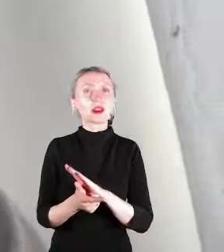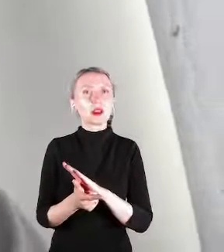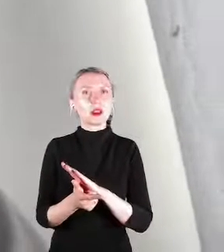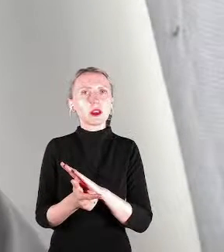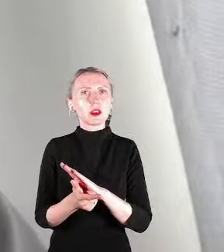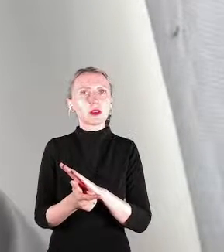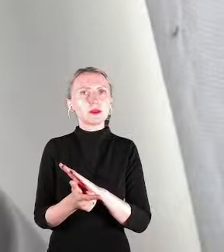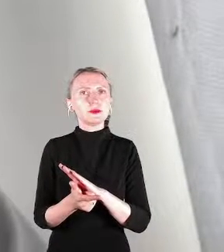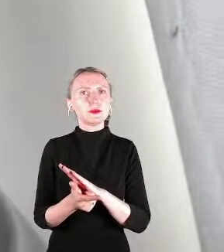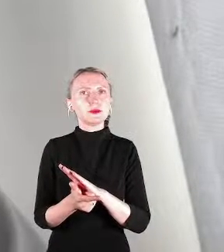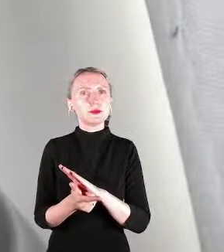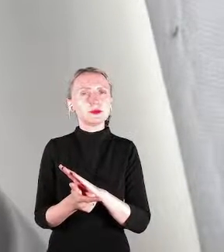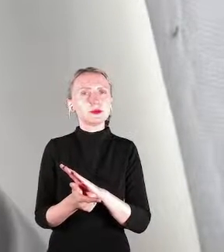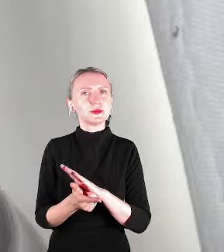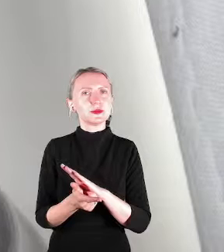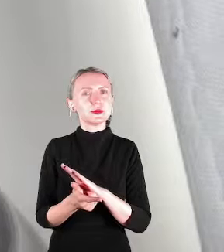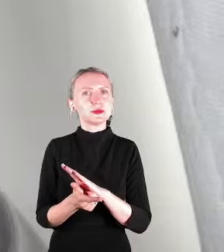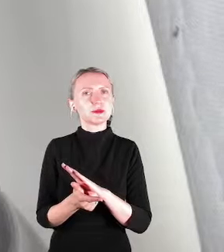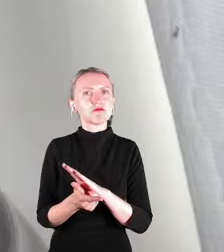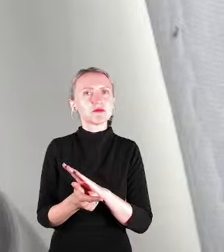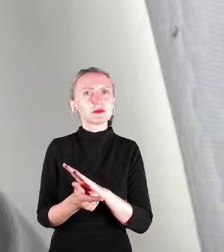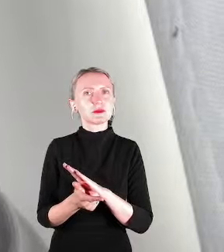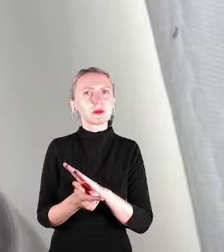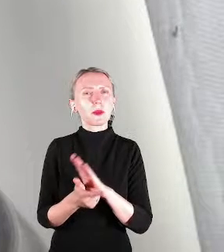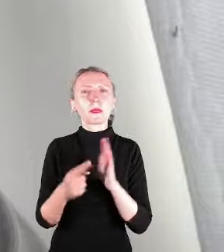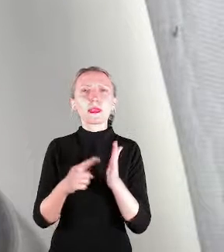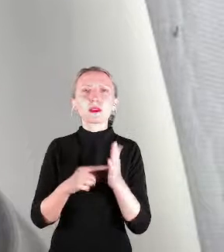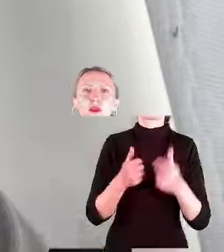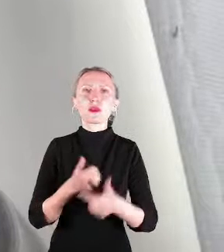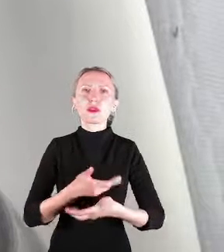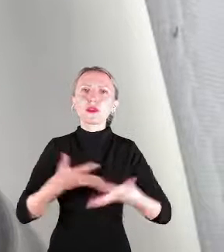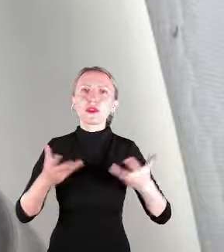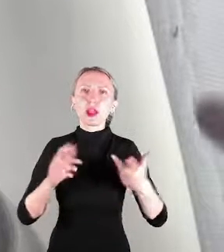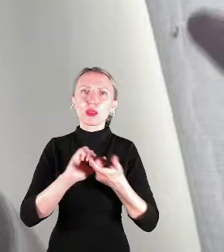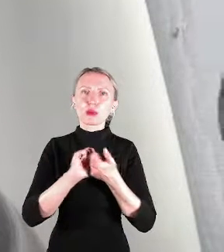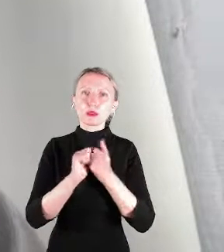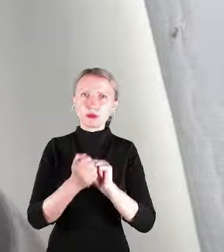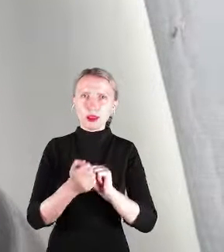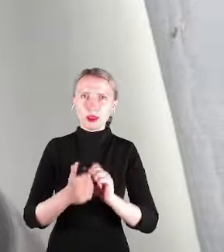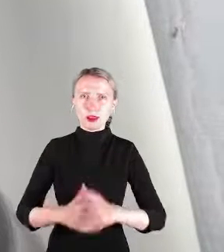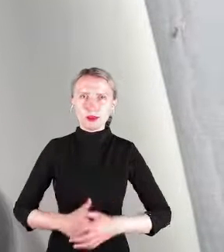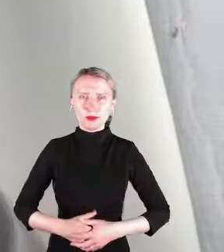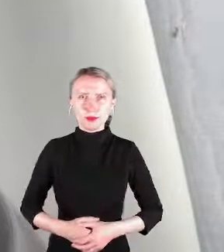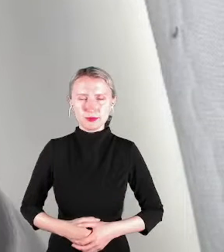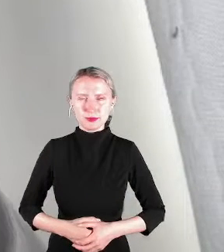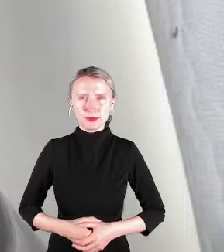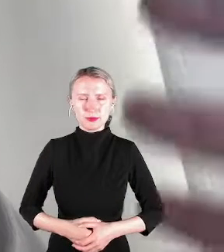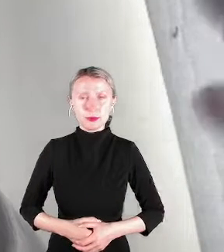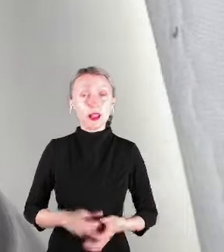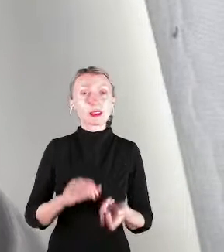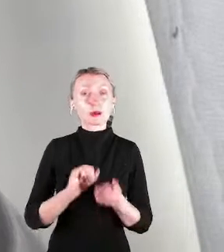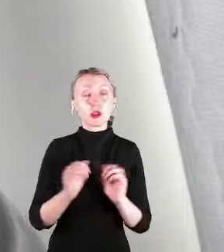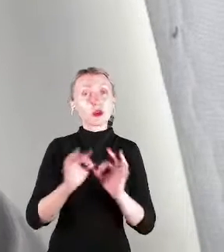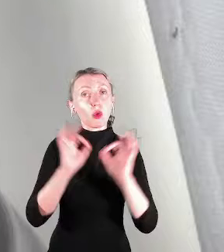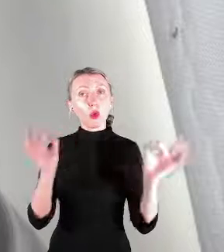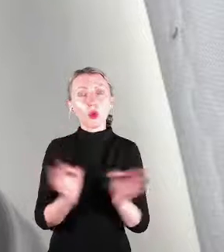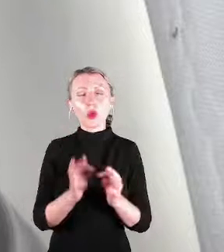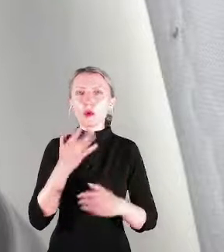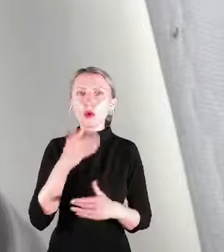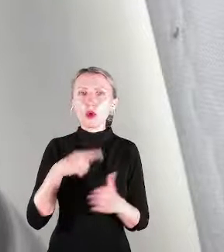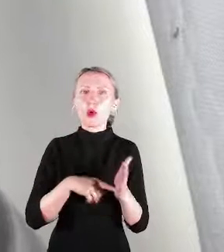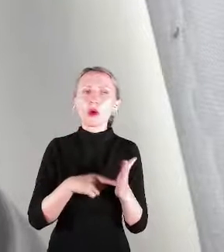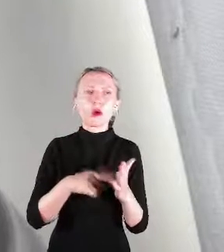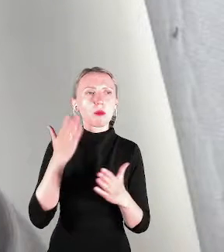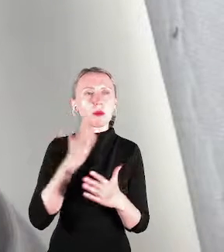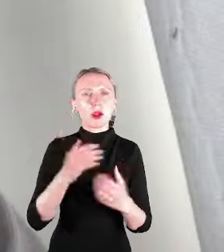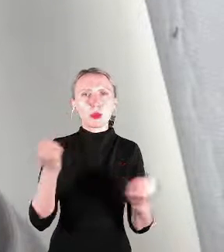a number of changes who are on the whole very large scale and go very